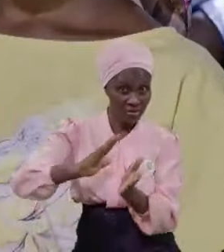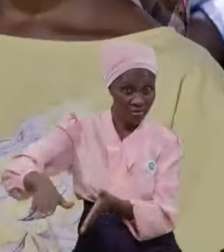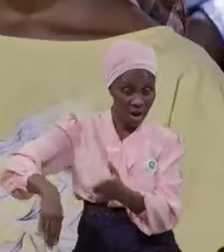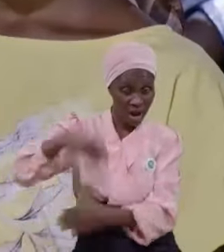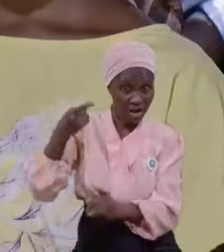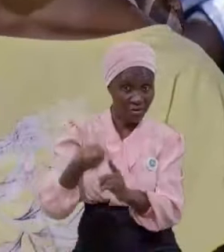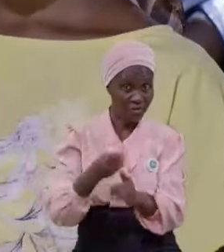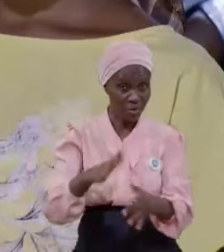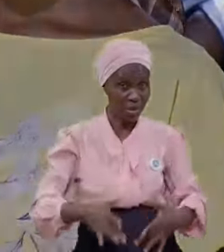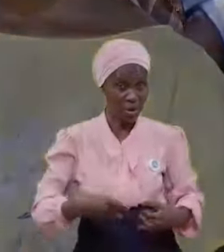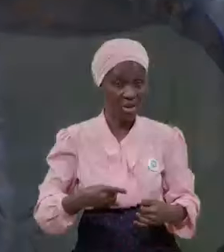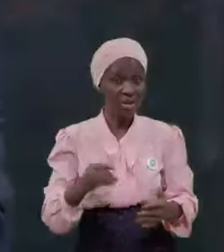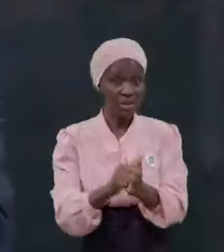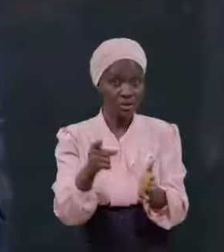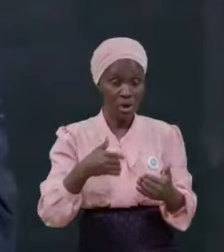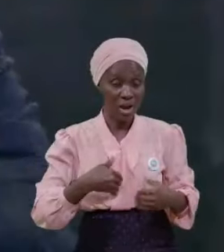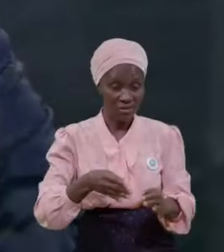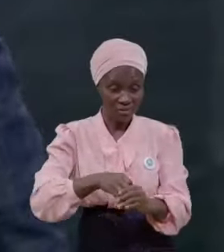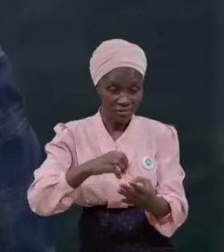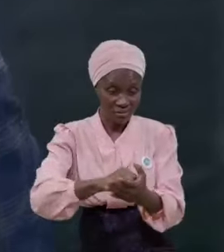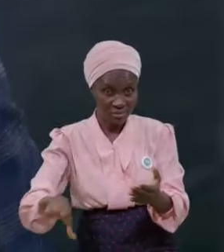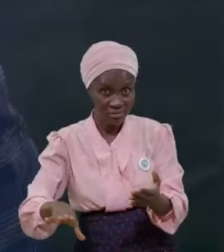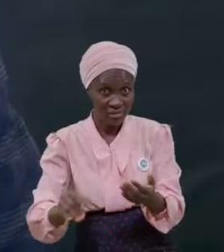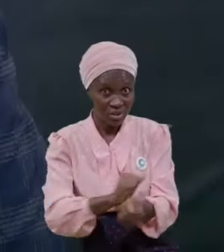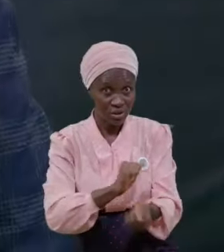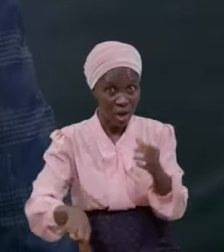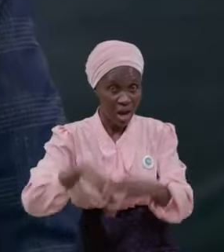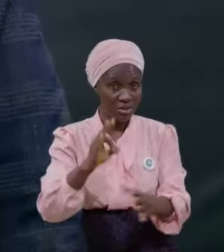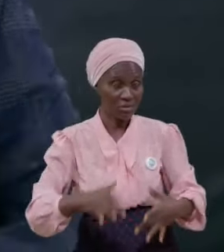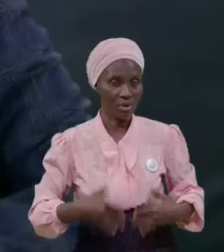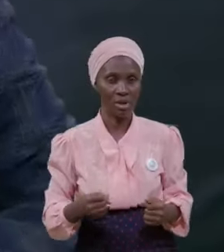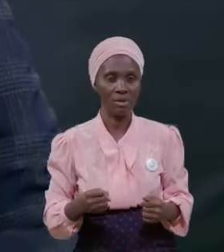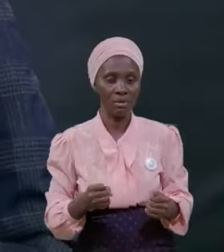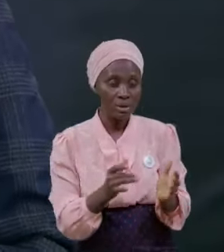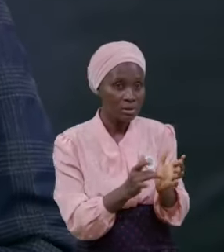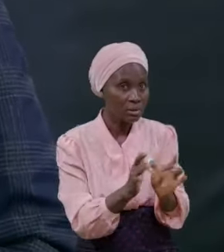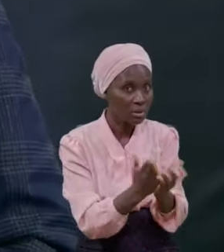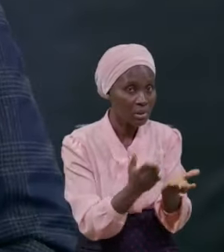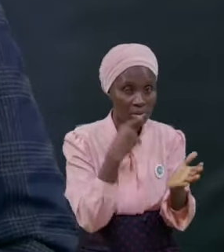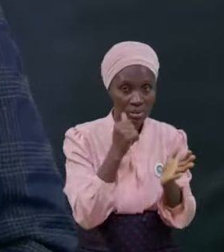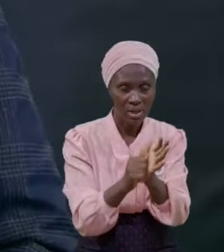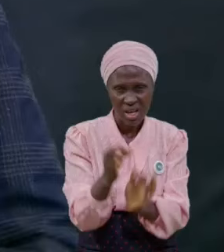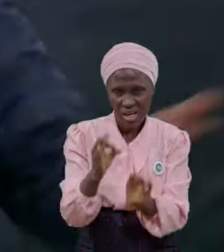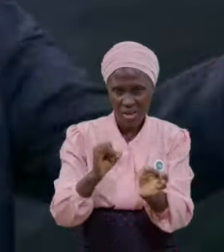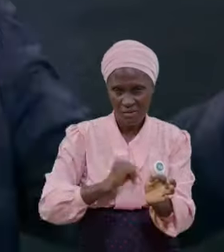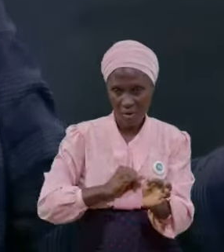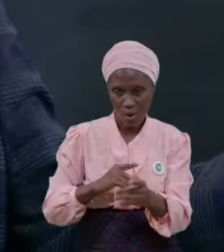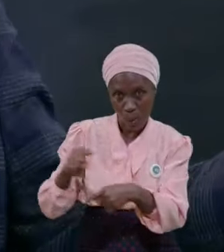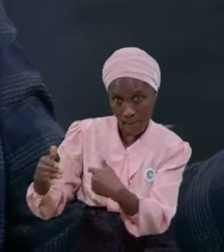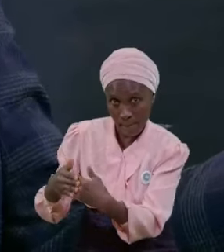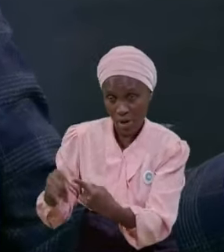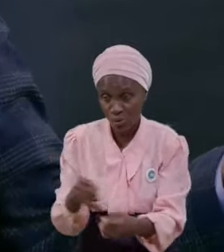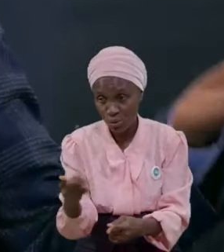If I build again the things which I once destroyed, which I told